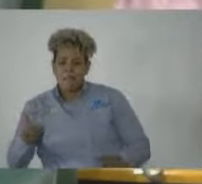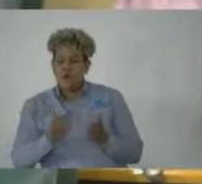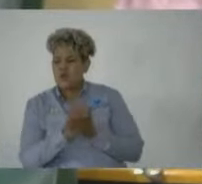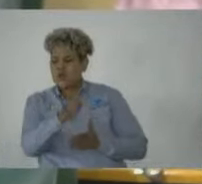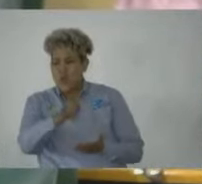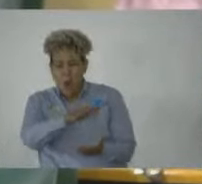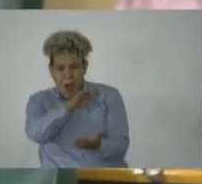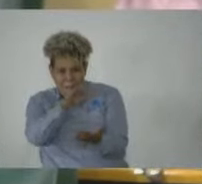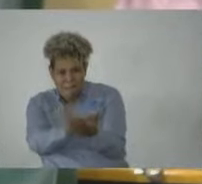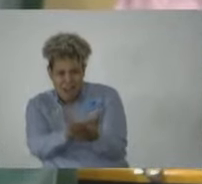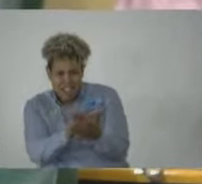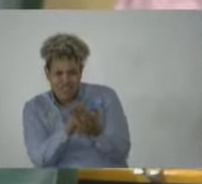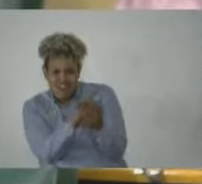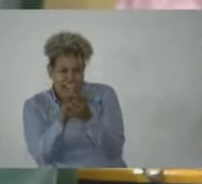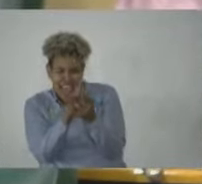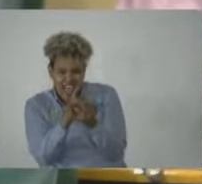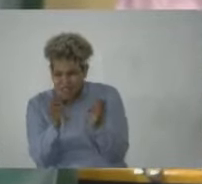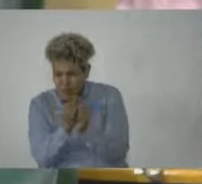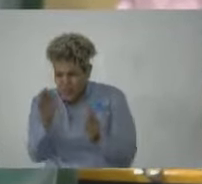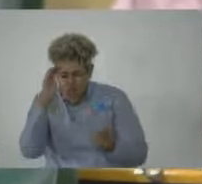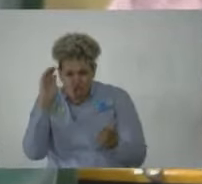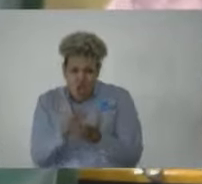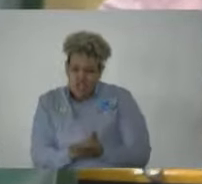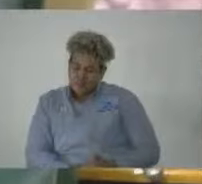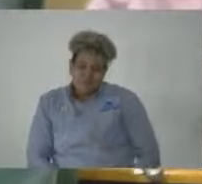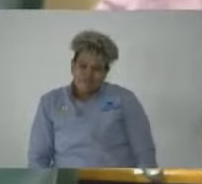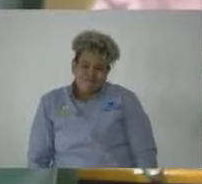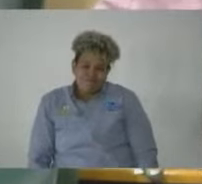her marital relationship with her husband.